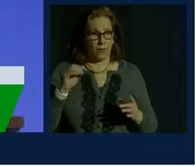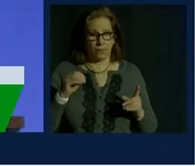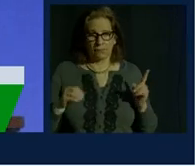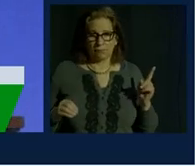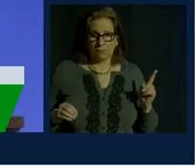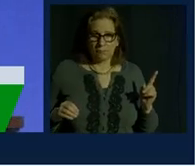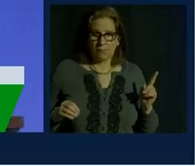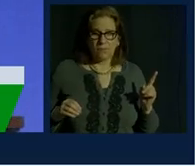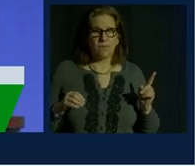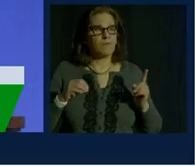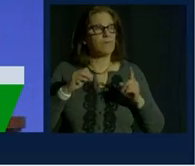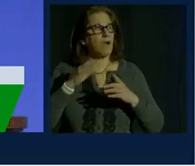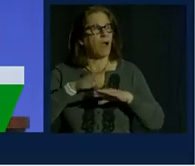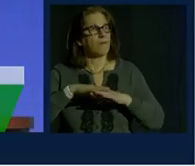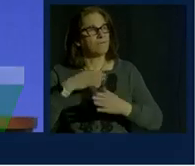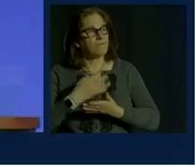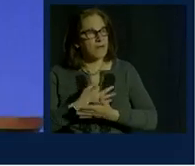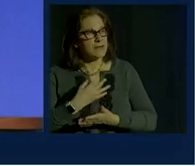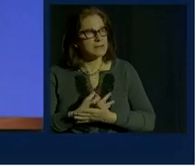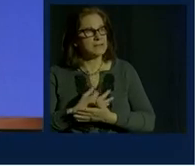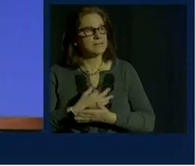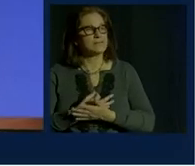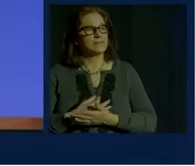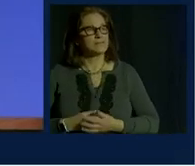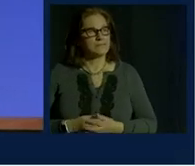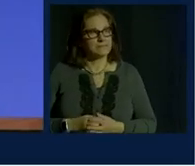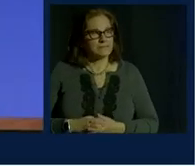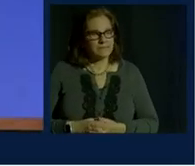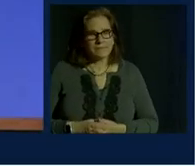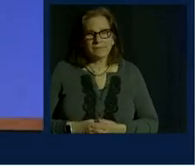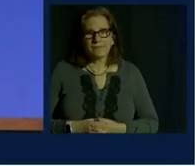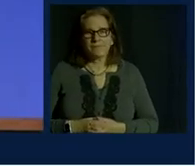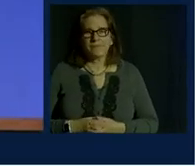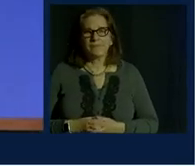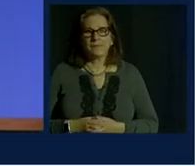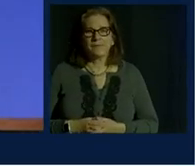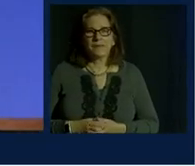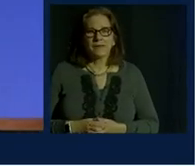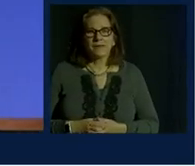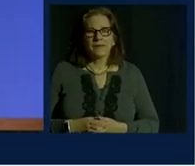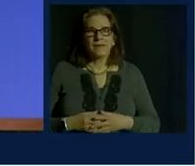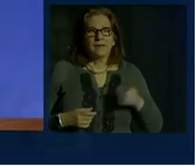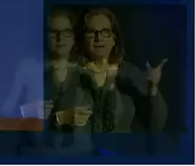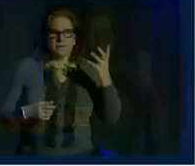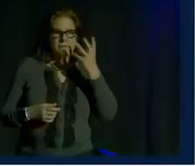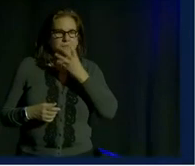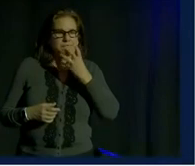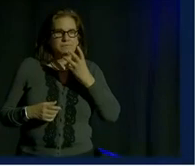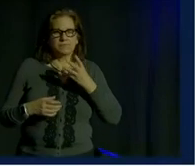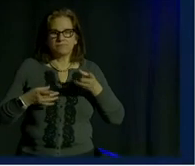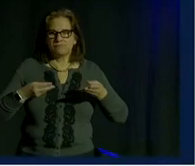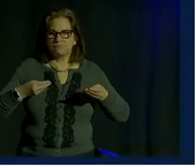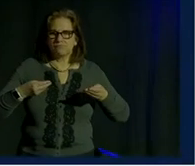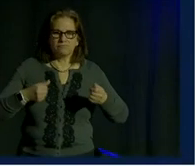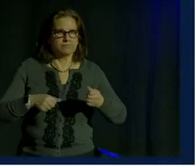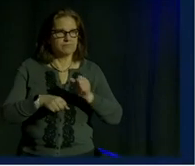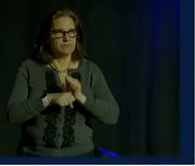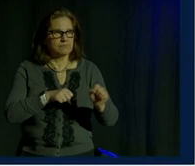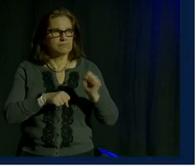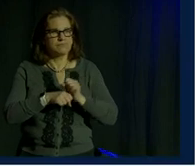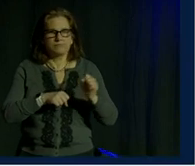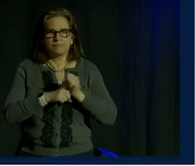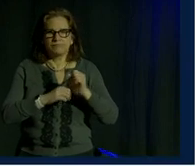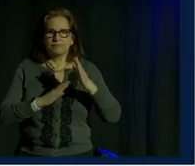affordable housing and neighborhood development by delivering the most efficient form of capital in the marketplace and to create